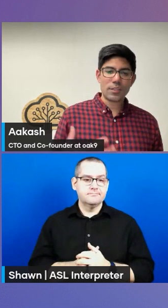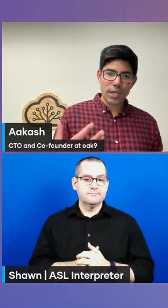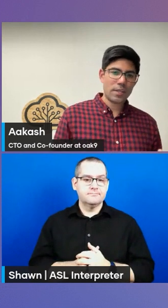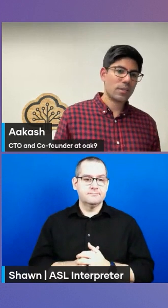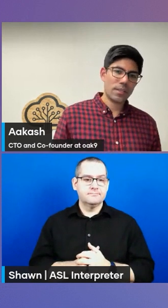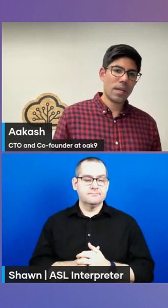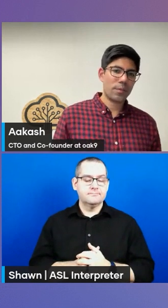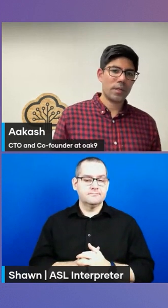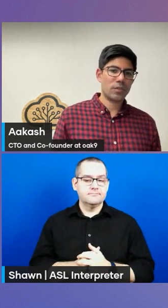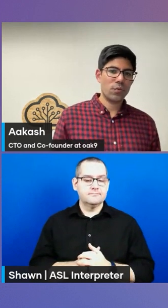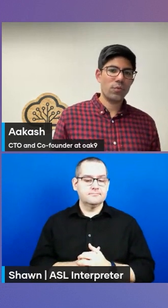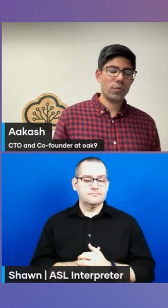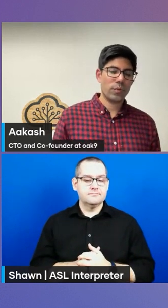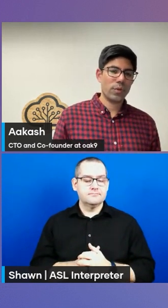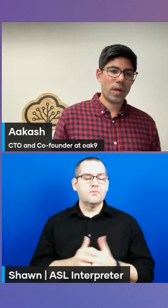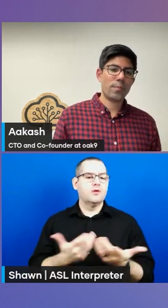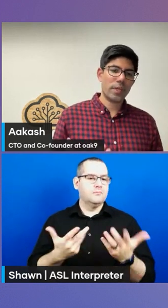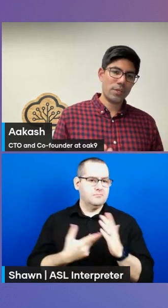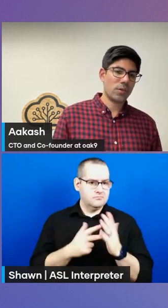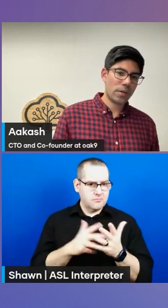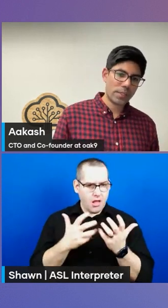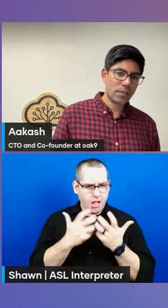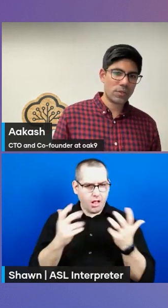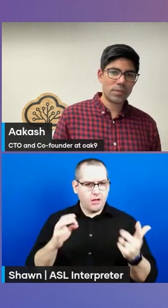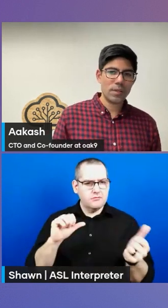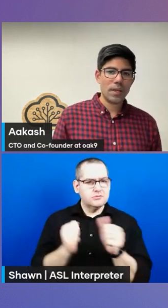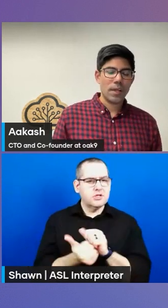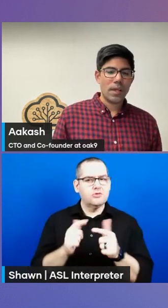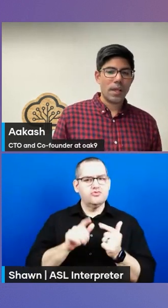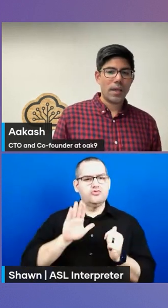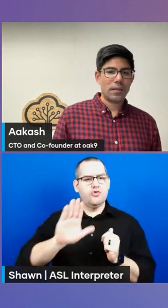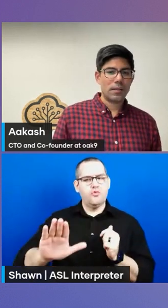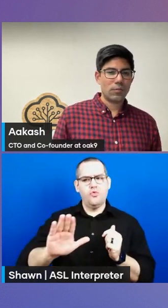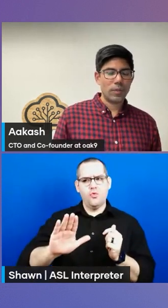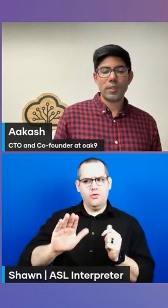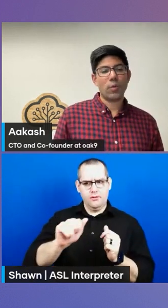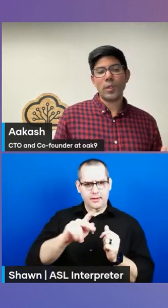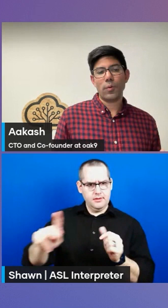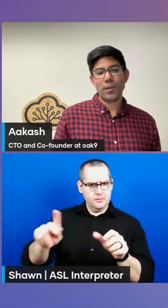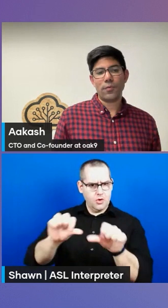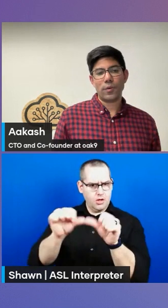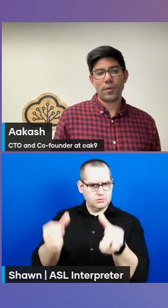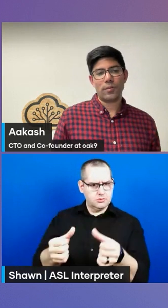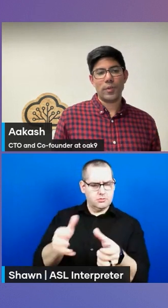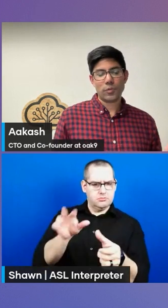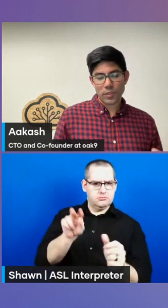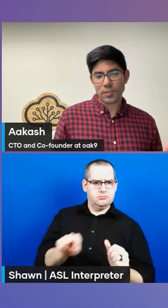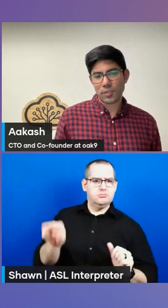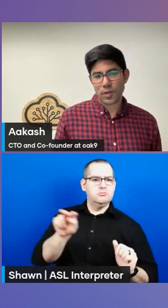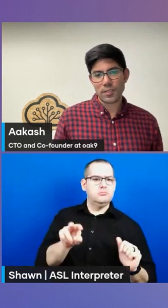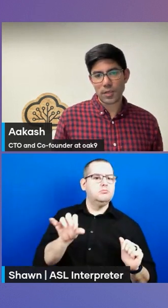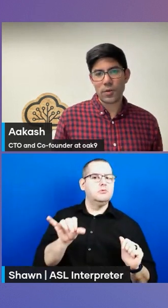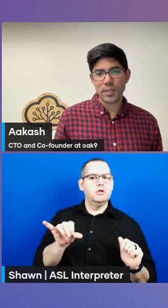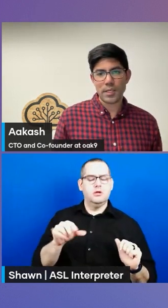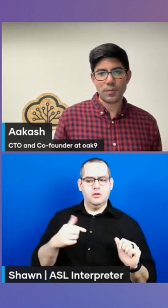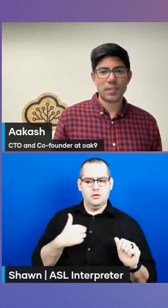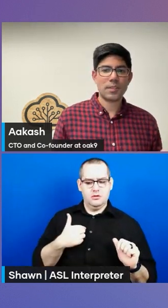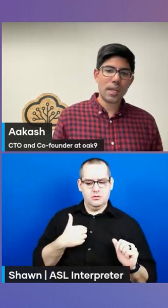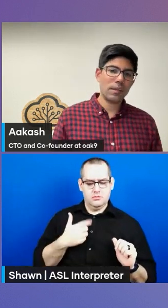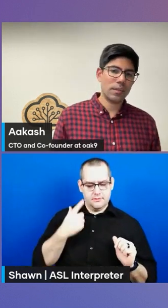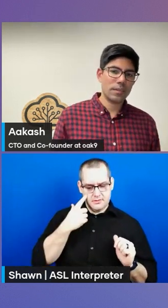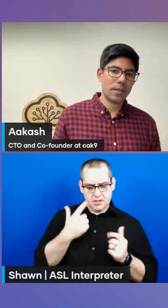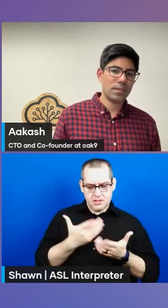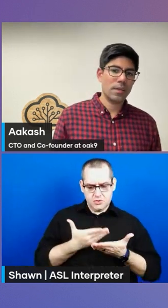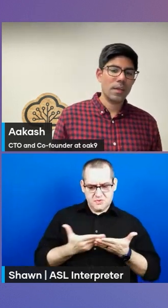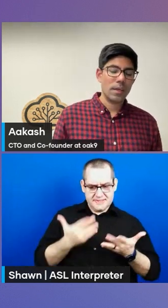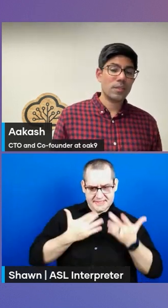a lot of change that's happening to your application architectures. And really the only way for resource-constrained security teams to